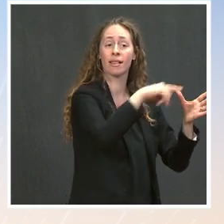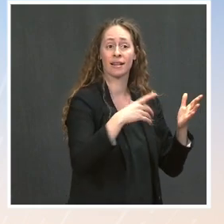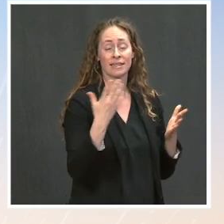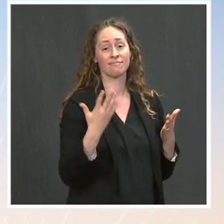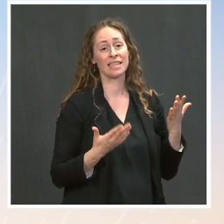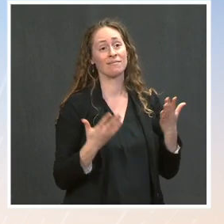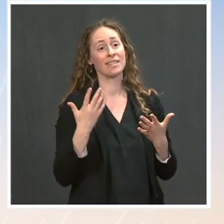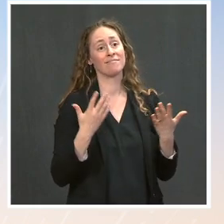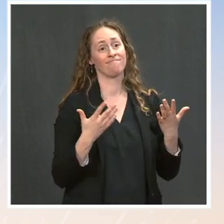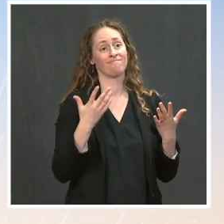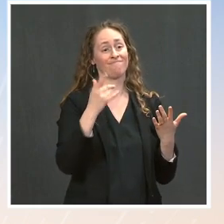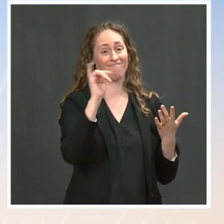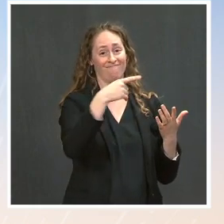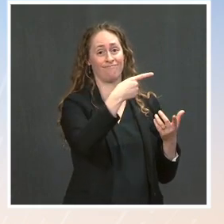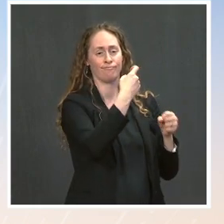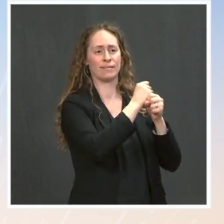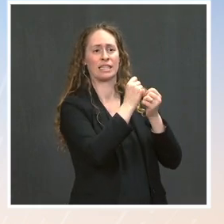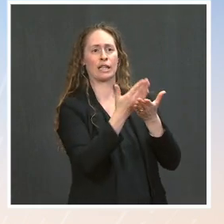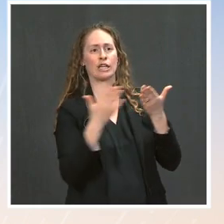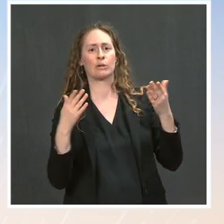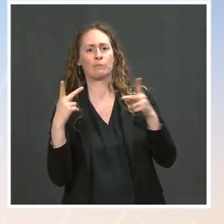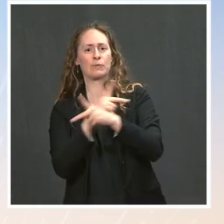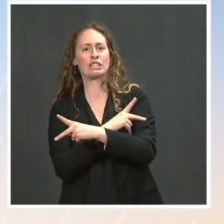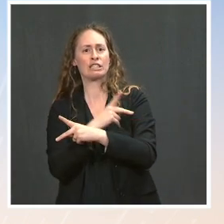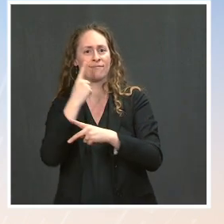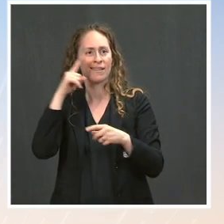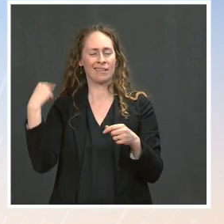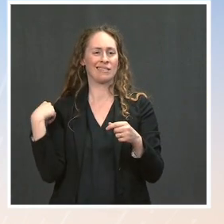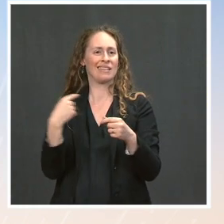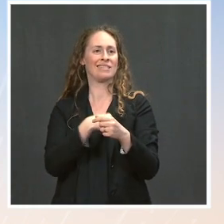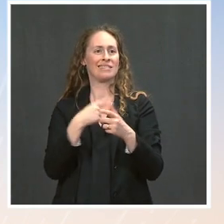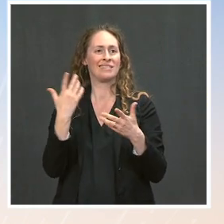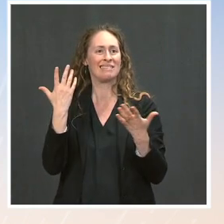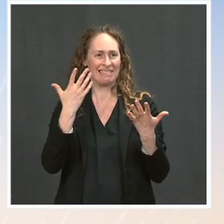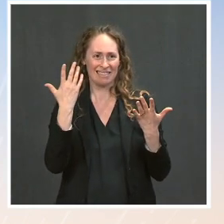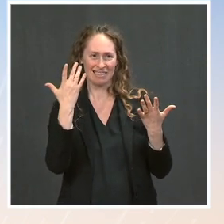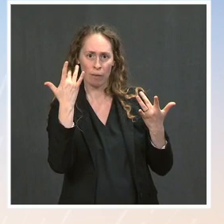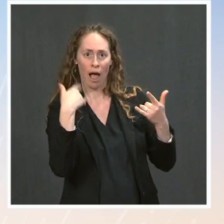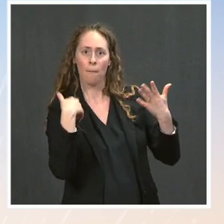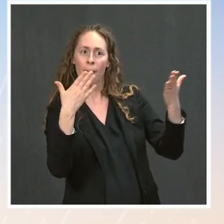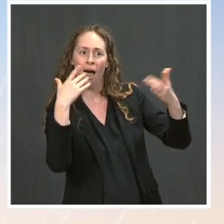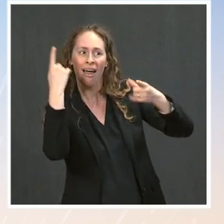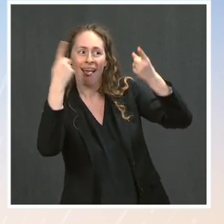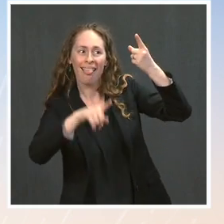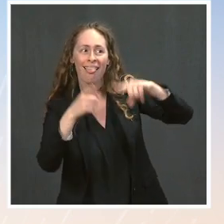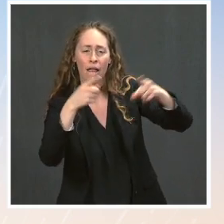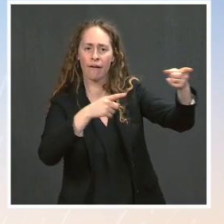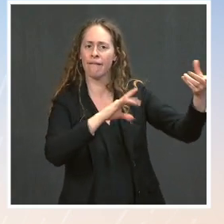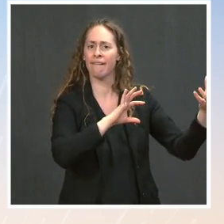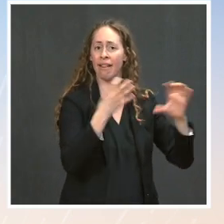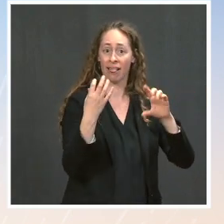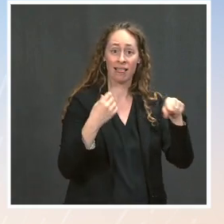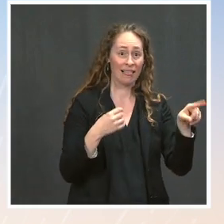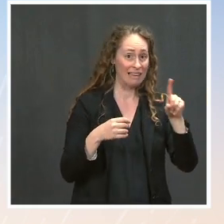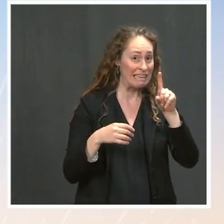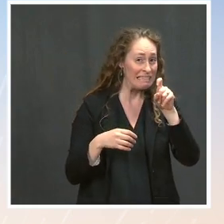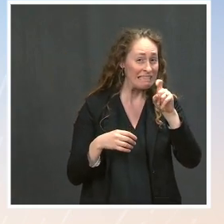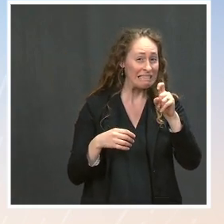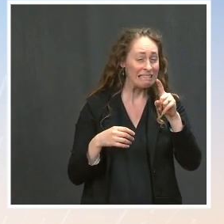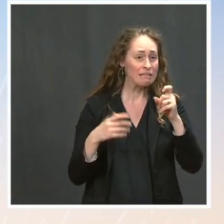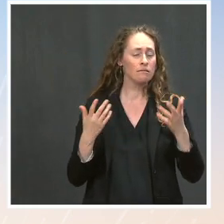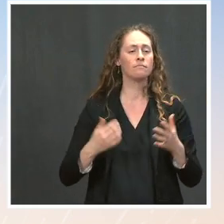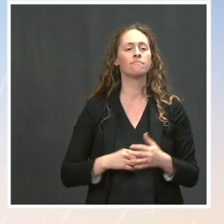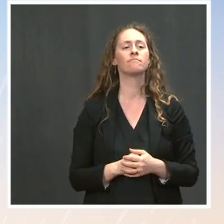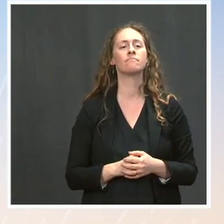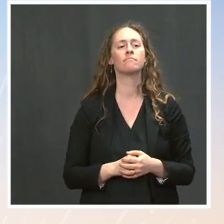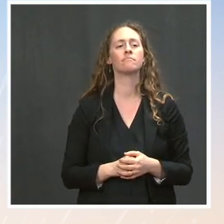to get the Iran deal back together? I'm happy to get back to you, as we try to be transparent around here, who they're meeting with and